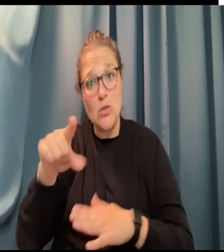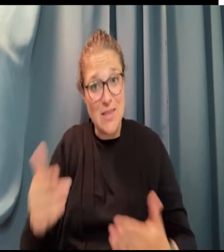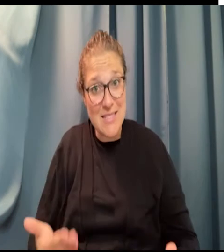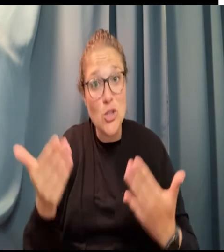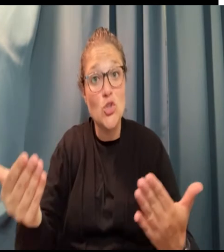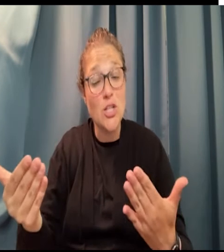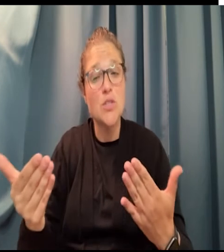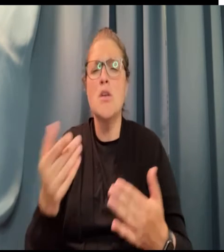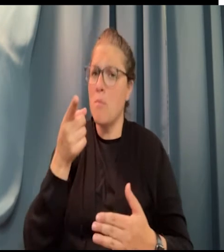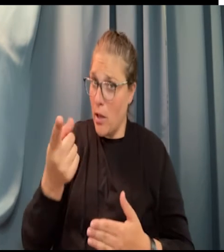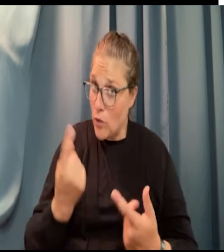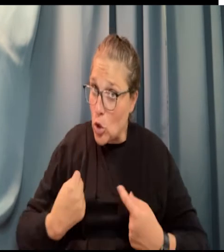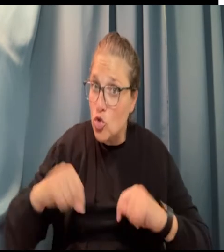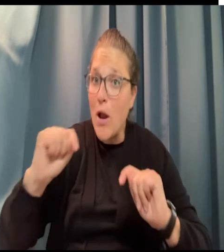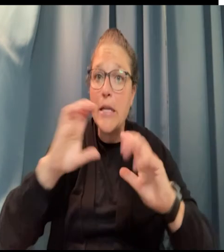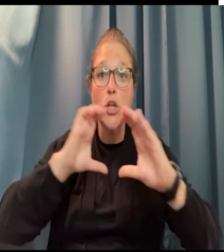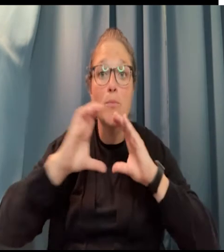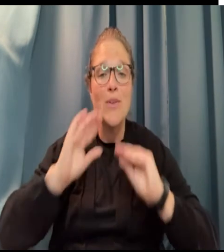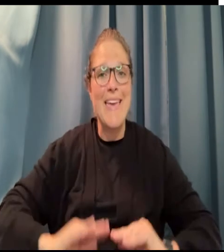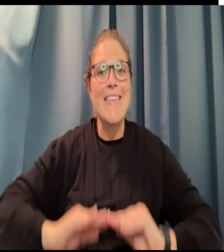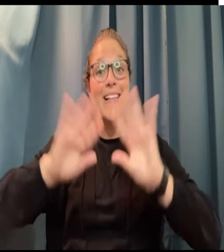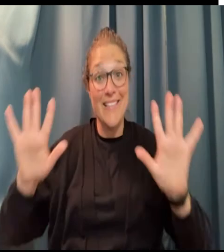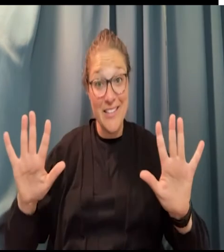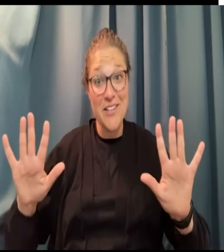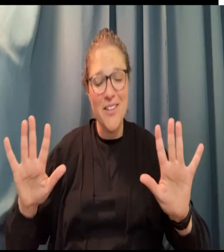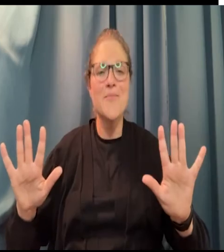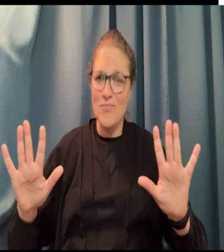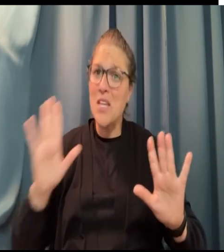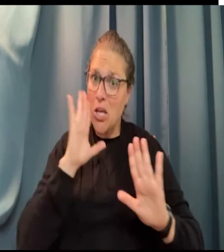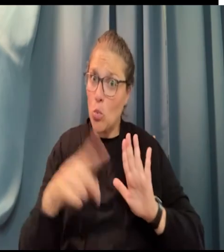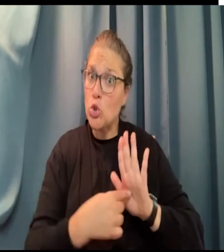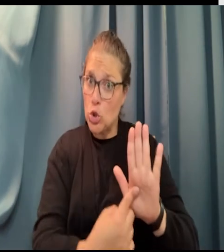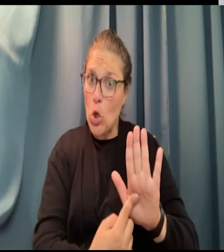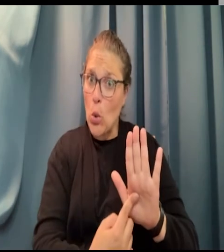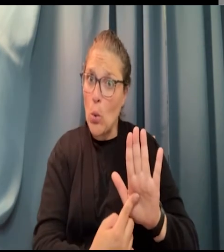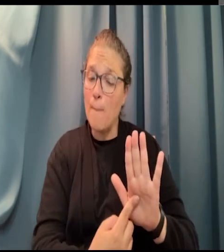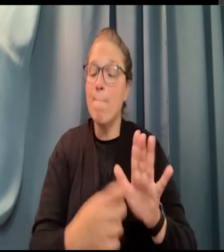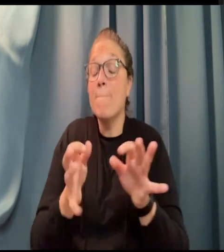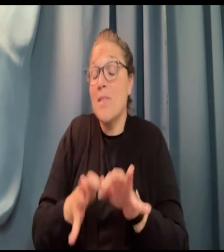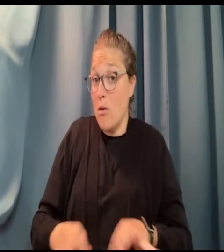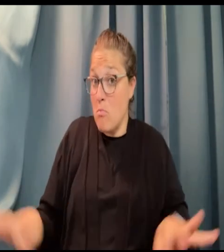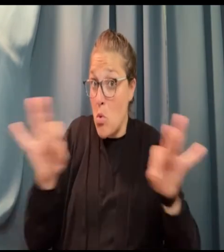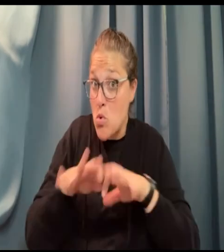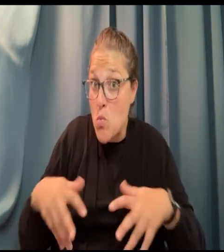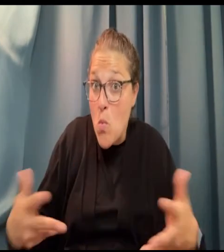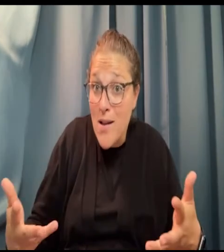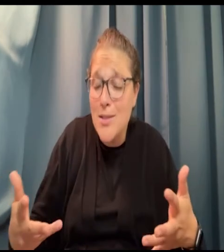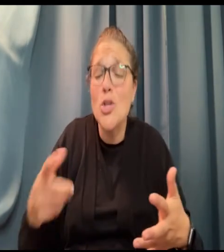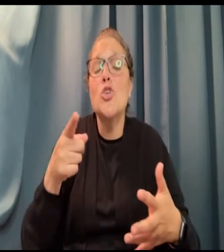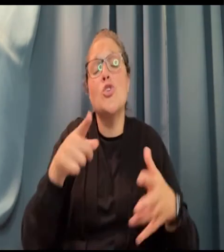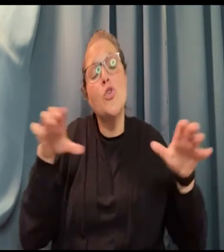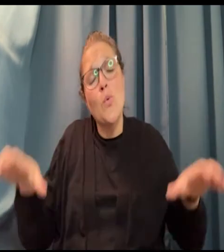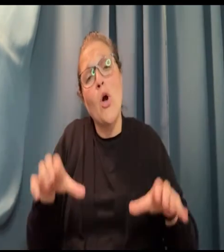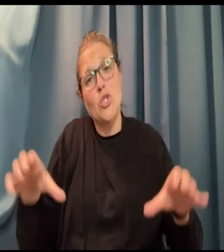these guidelines. But if you're trying to communicate clearly and concisely, that will show. The important part is